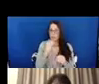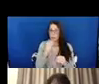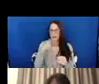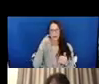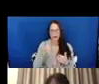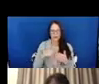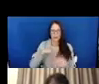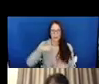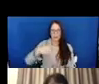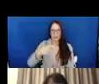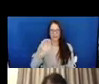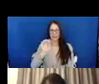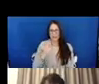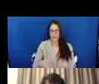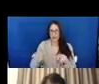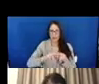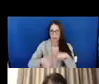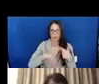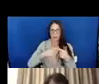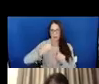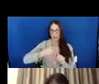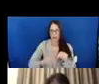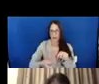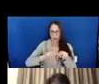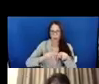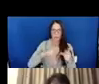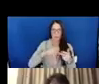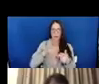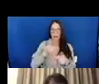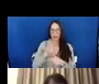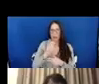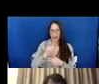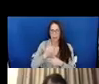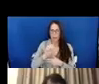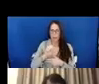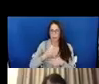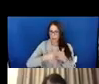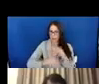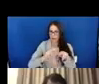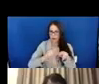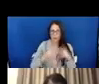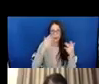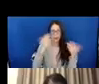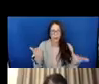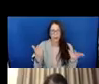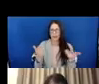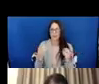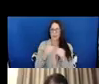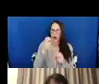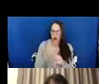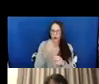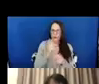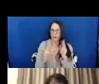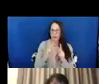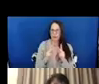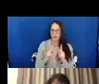PGE has gone up, my rent went up, cable prices have gone up, and you know it's just making it harder for people to survive.